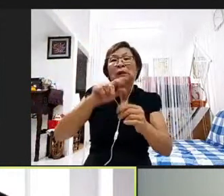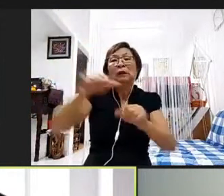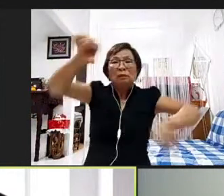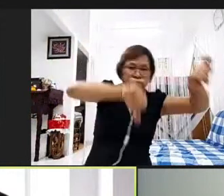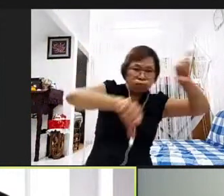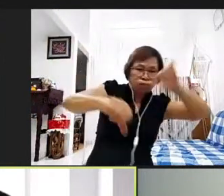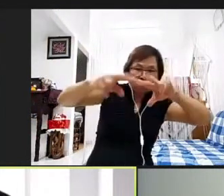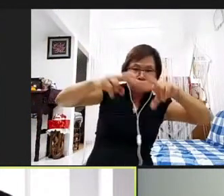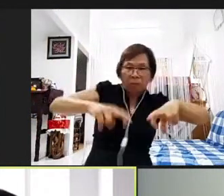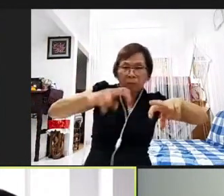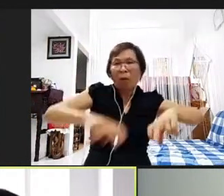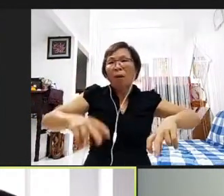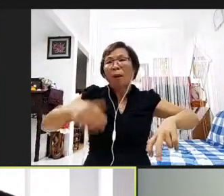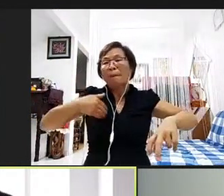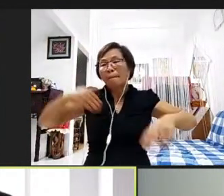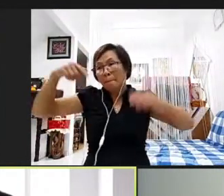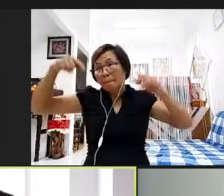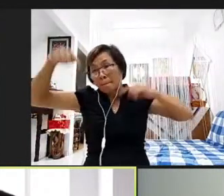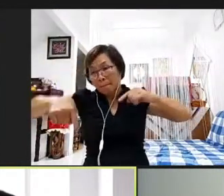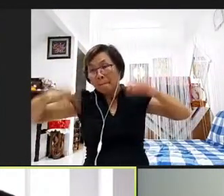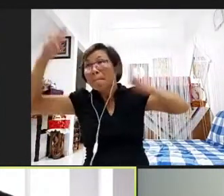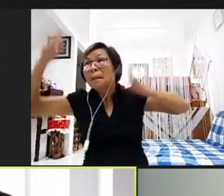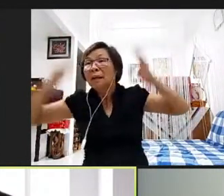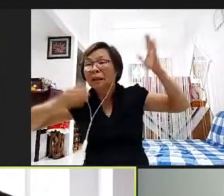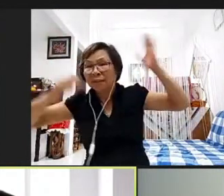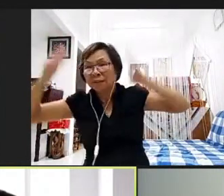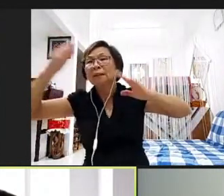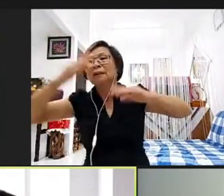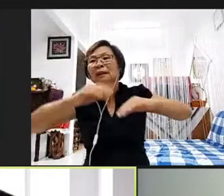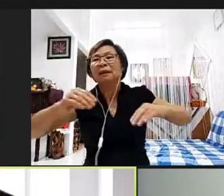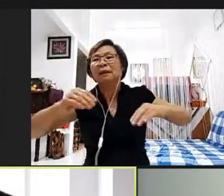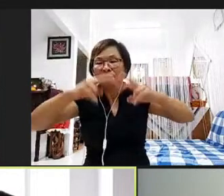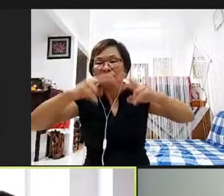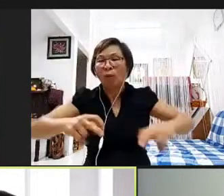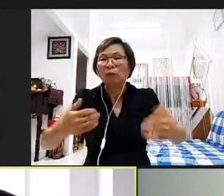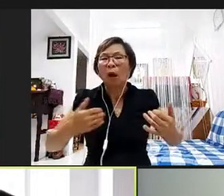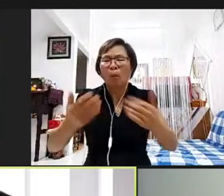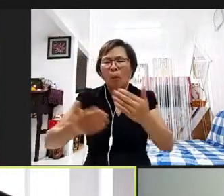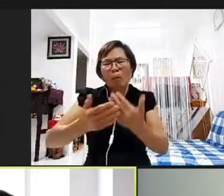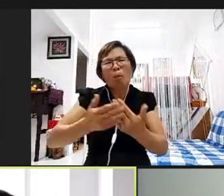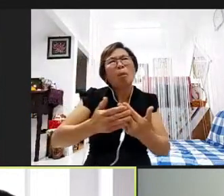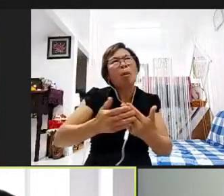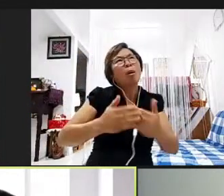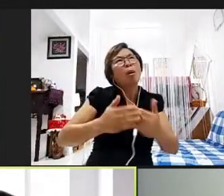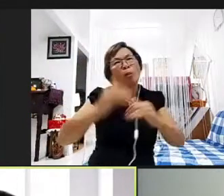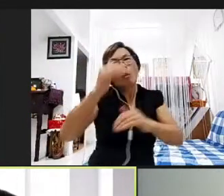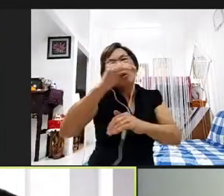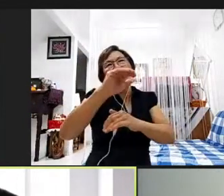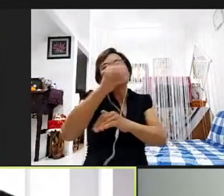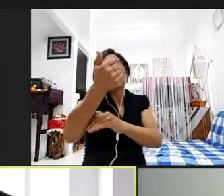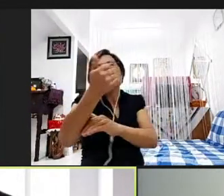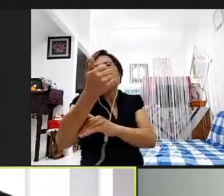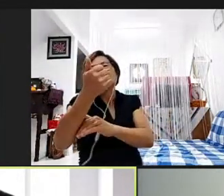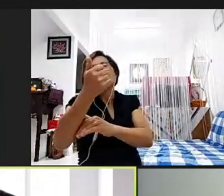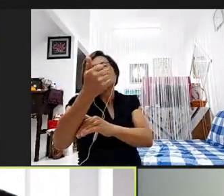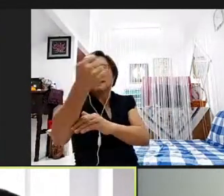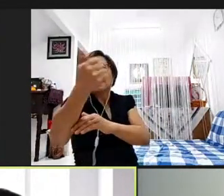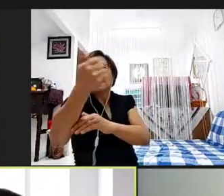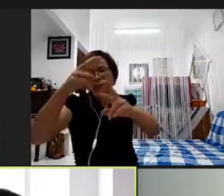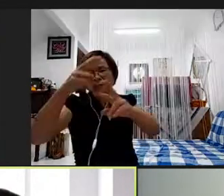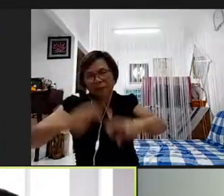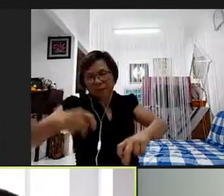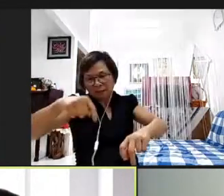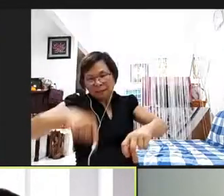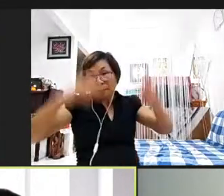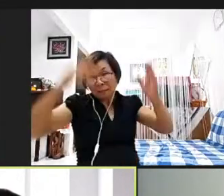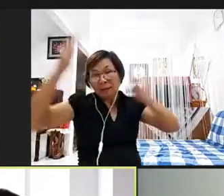studied in our local population. At the moment, there are more than 10 scientific studies locally in Malaysia. So I'll